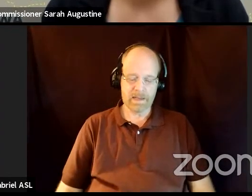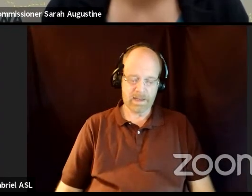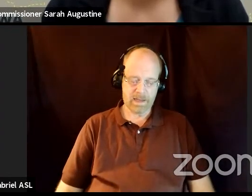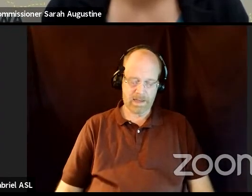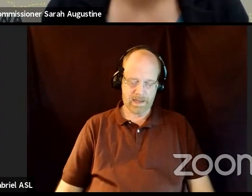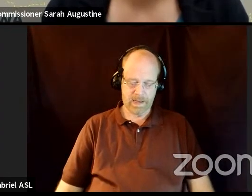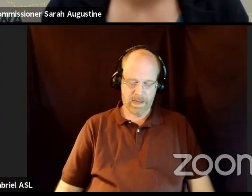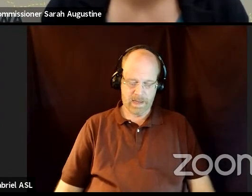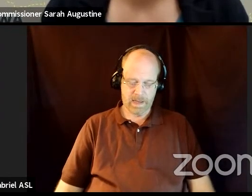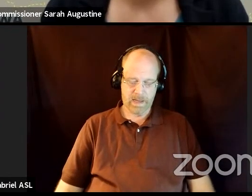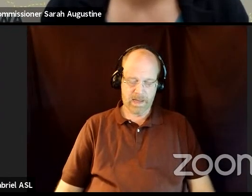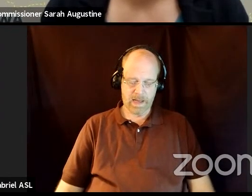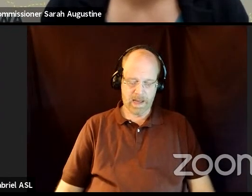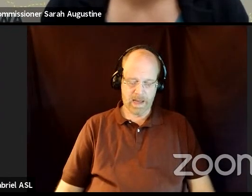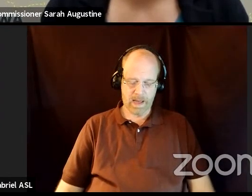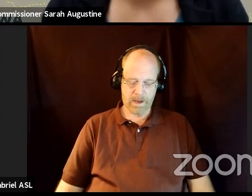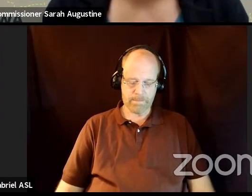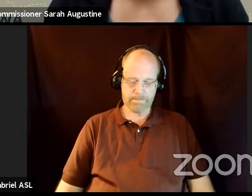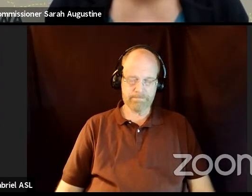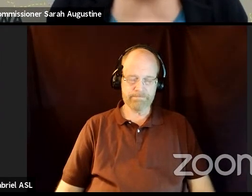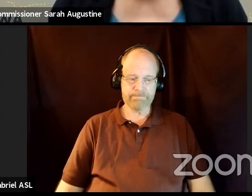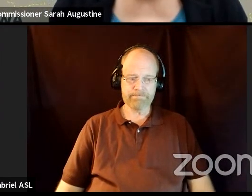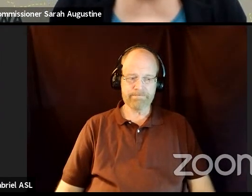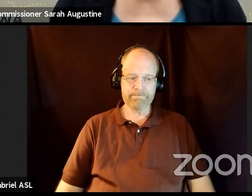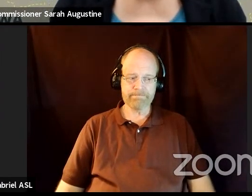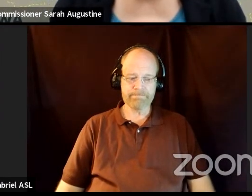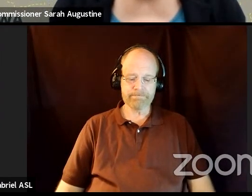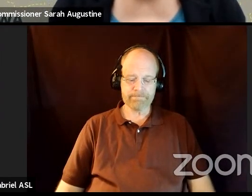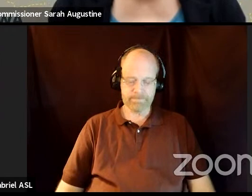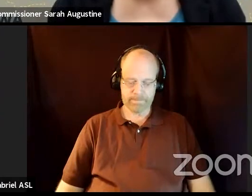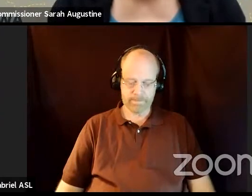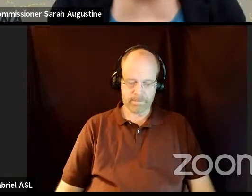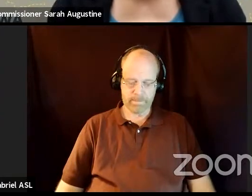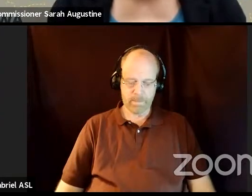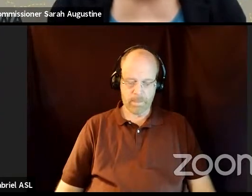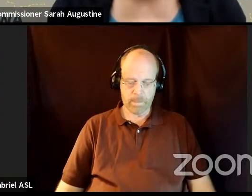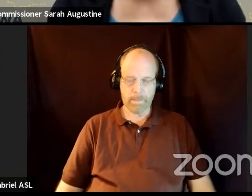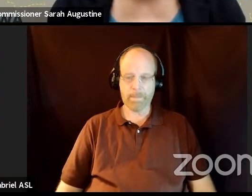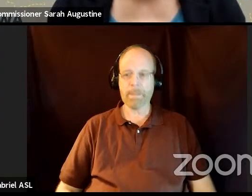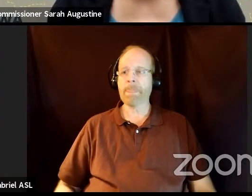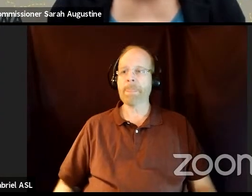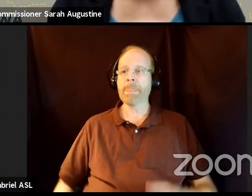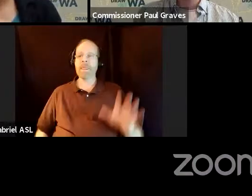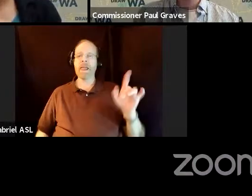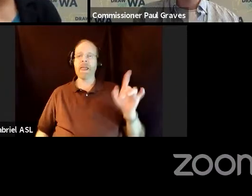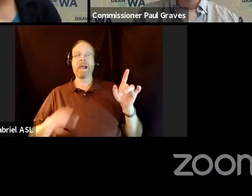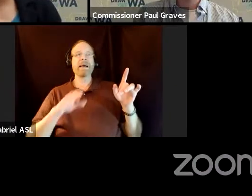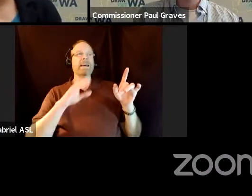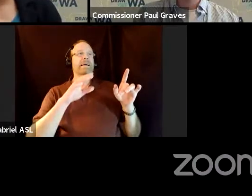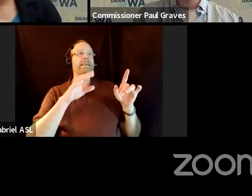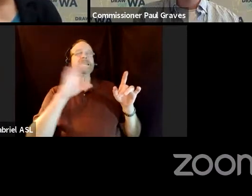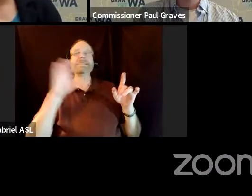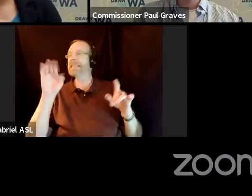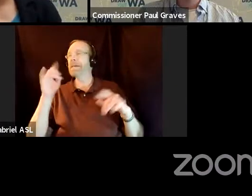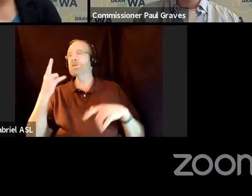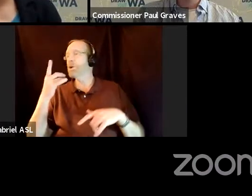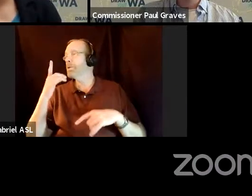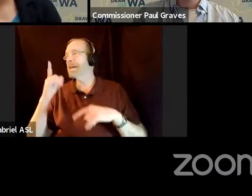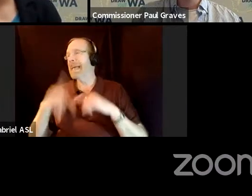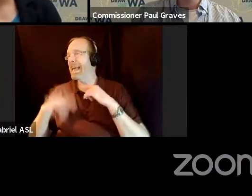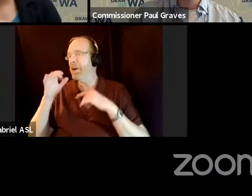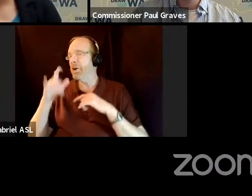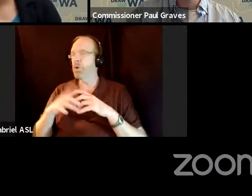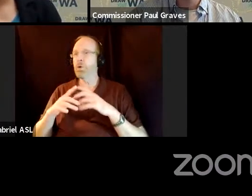you. in the real world, See, I'm sorry, we're not able to really hear you. You're cutting out quite a